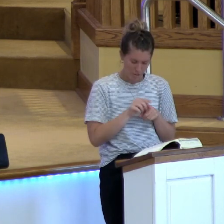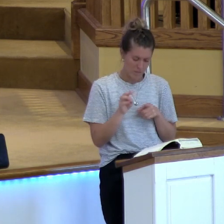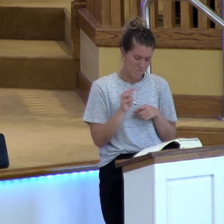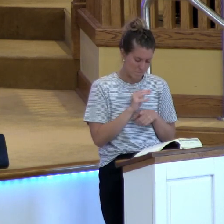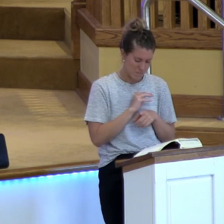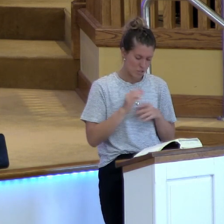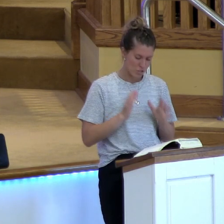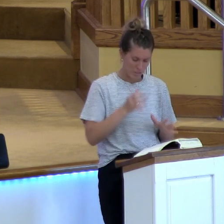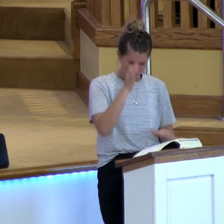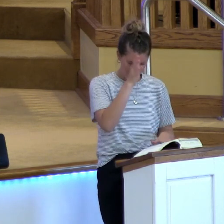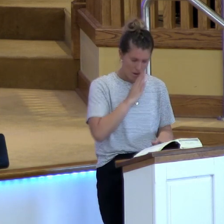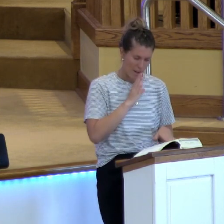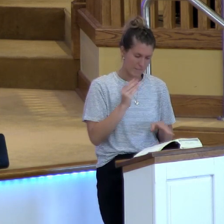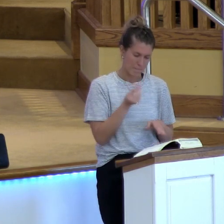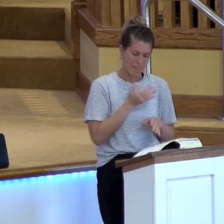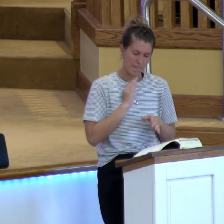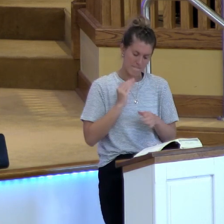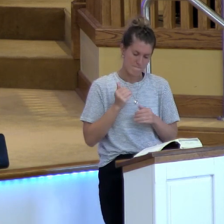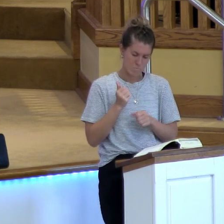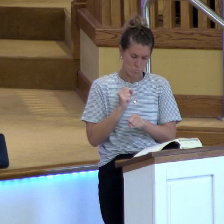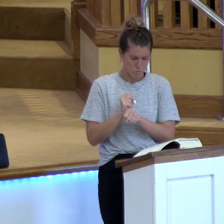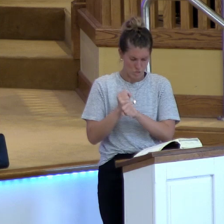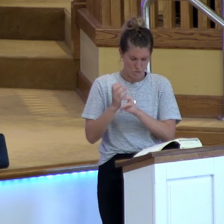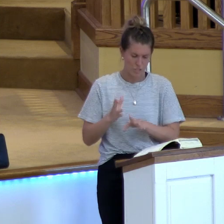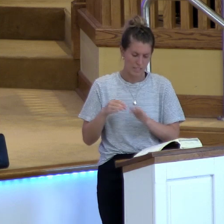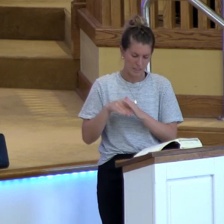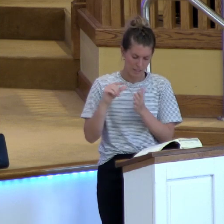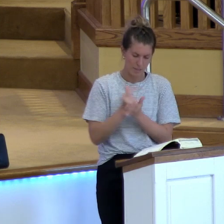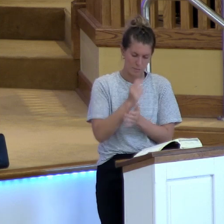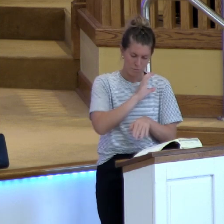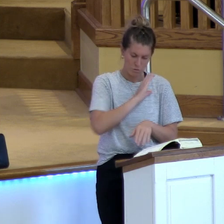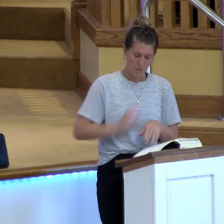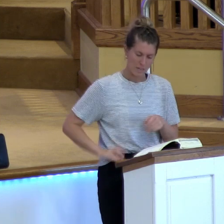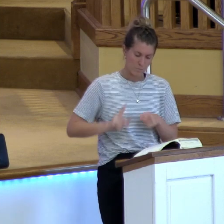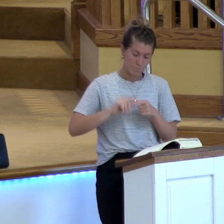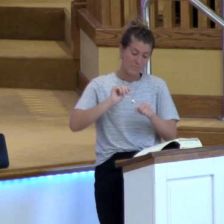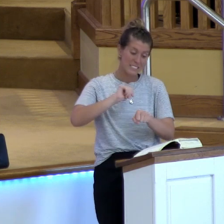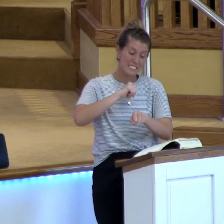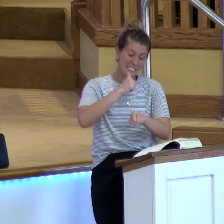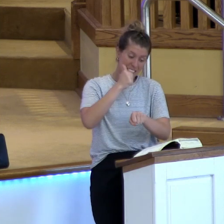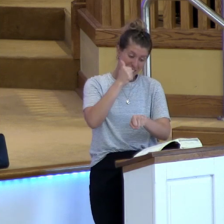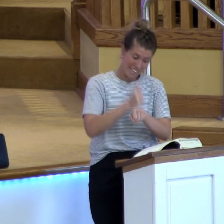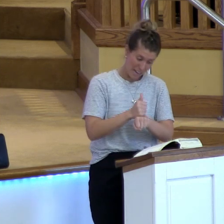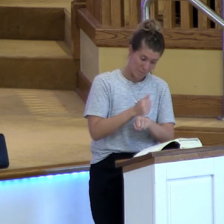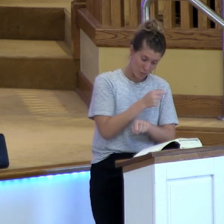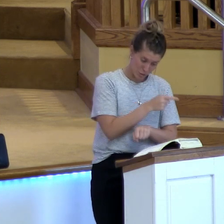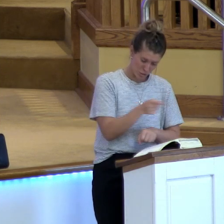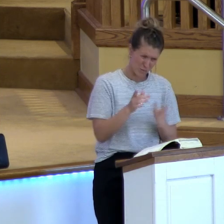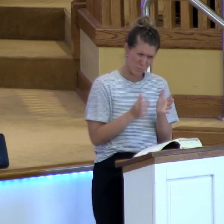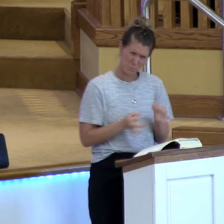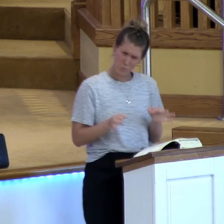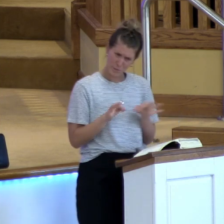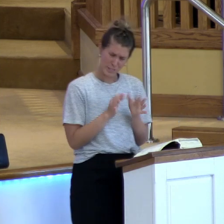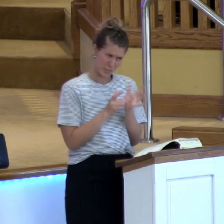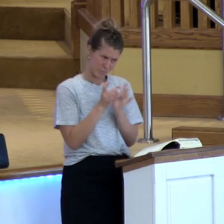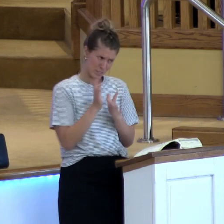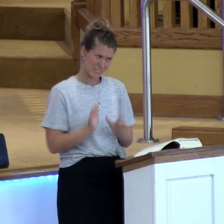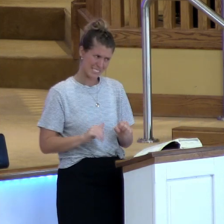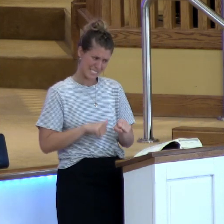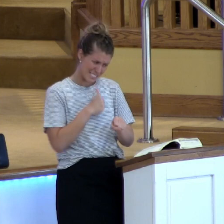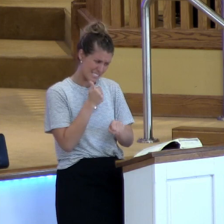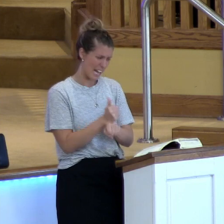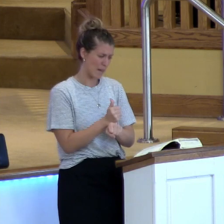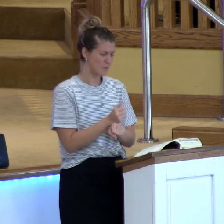and our fellow laborer in the gospel of Christ, to establish you. It's important as Christians to be established today.